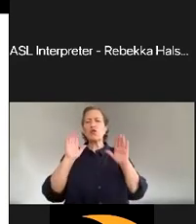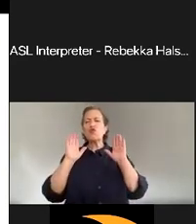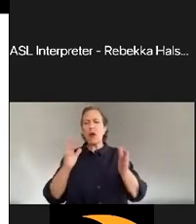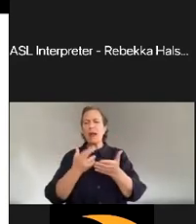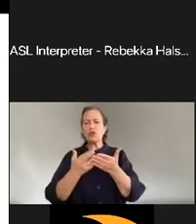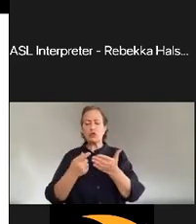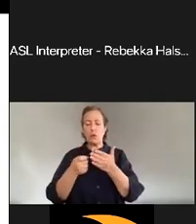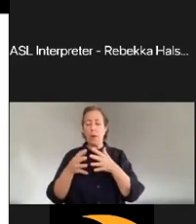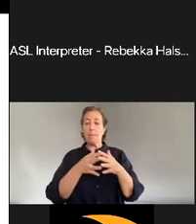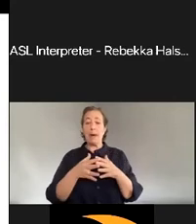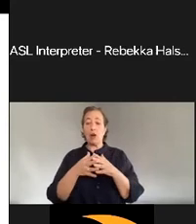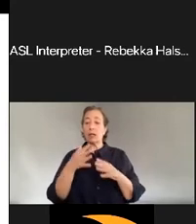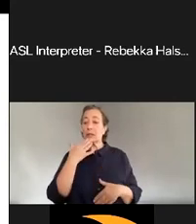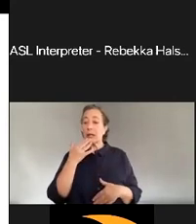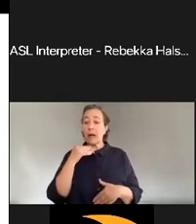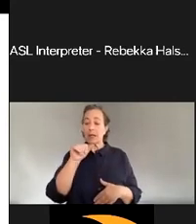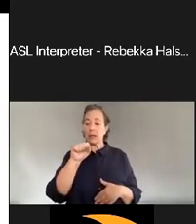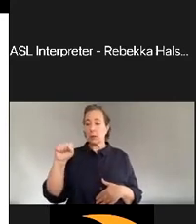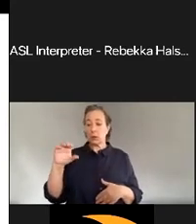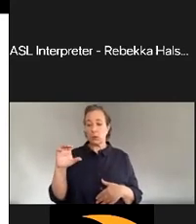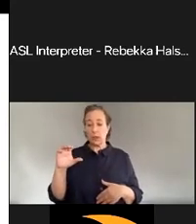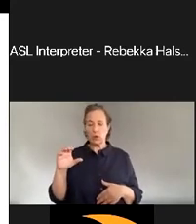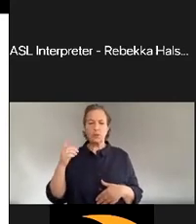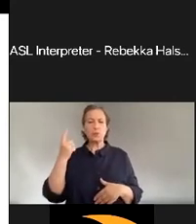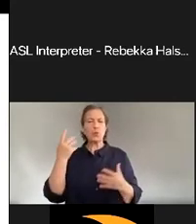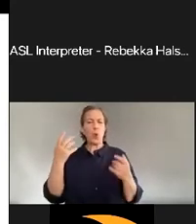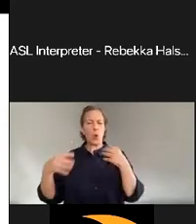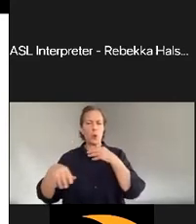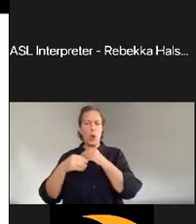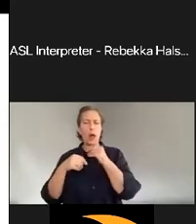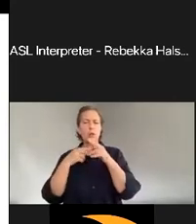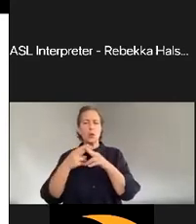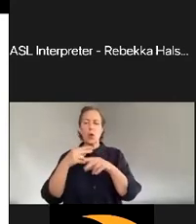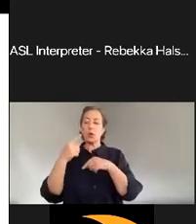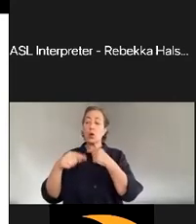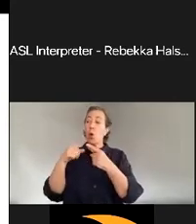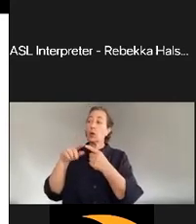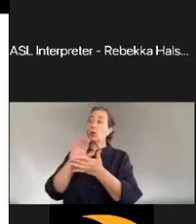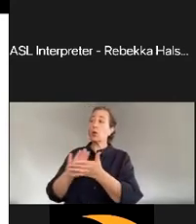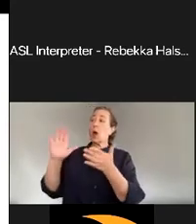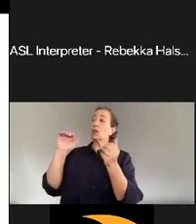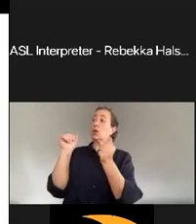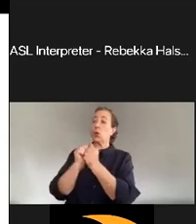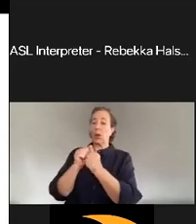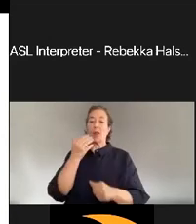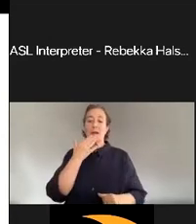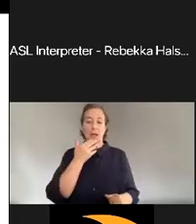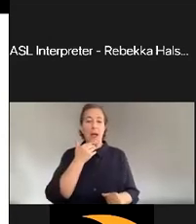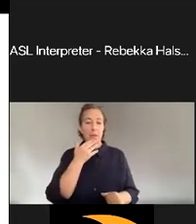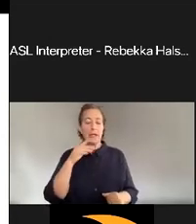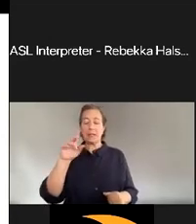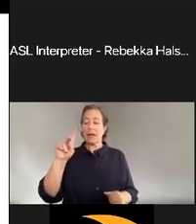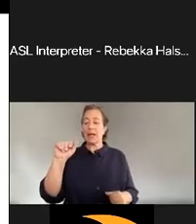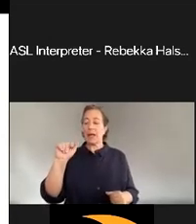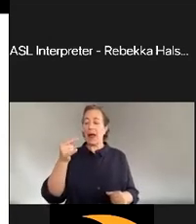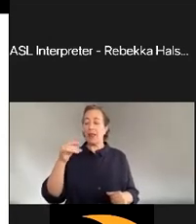Diabetes Association. The one that I would add to this is there's also one that's called Going to College with Diabetes. And Catherine Gordon, who we just